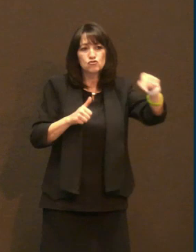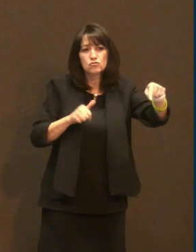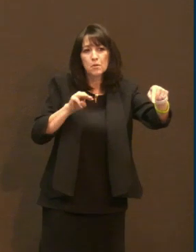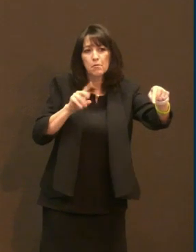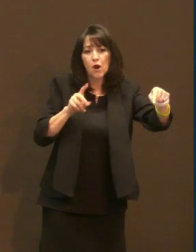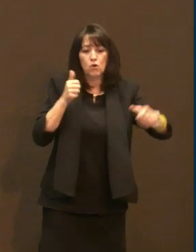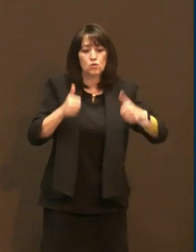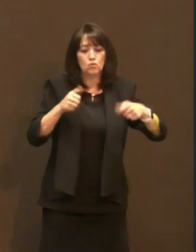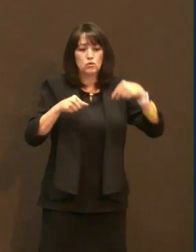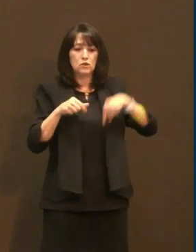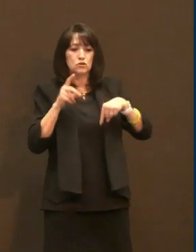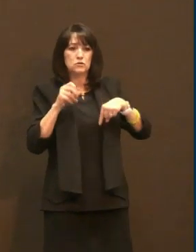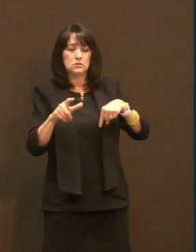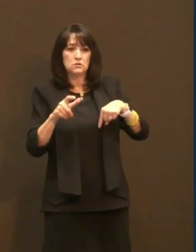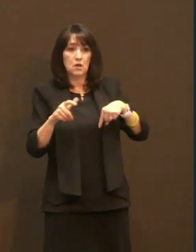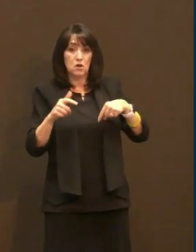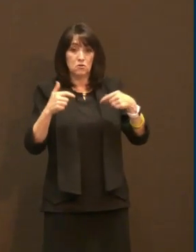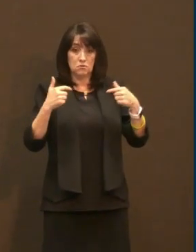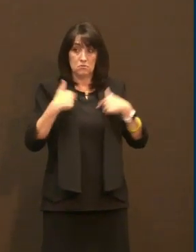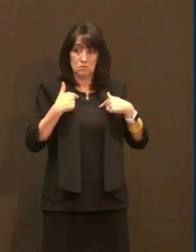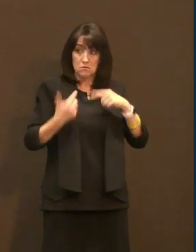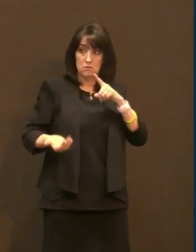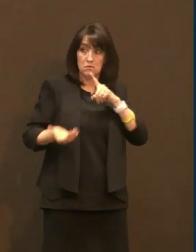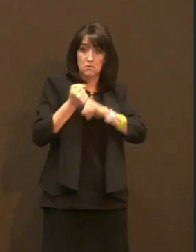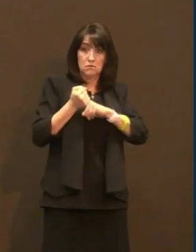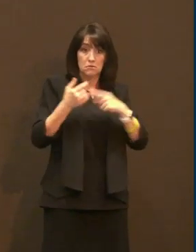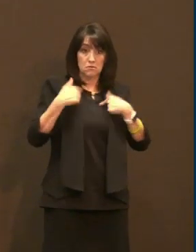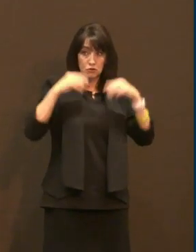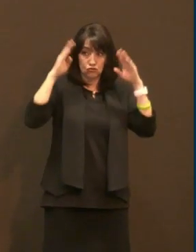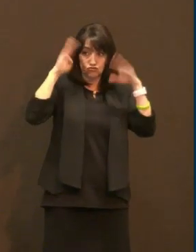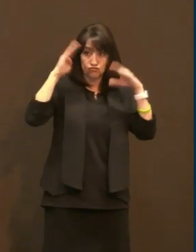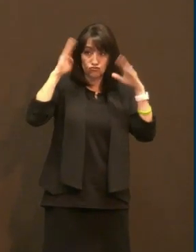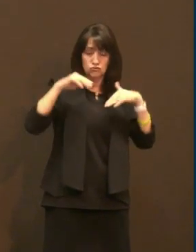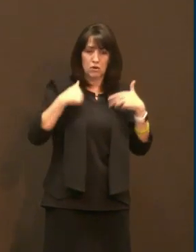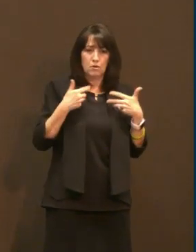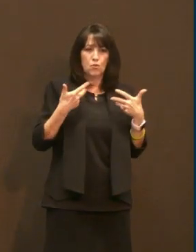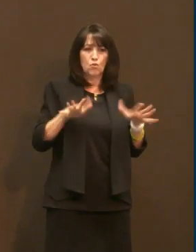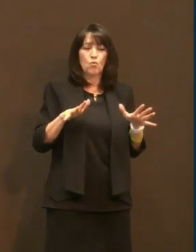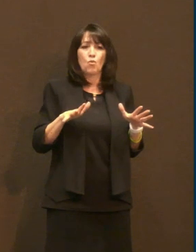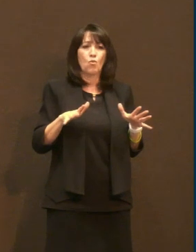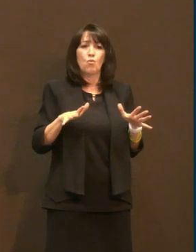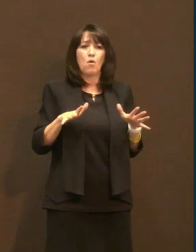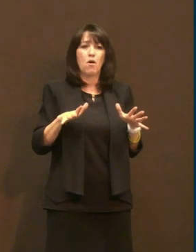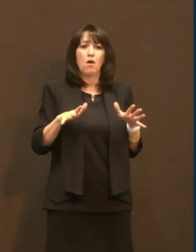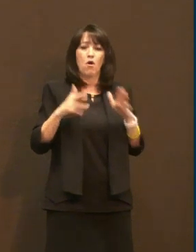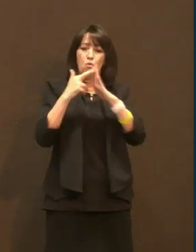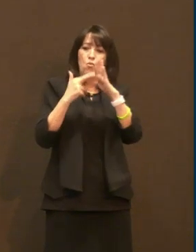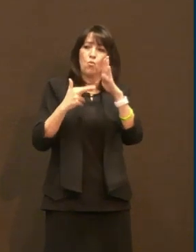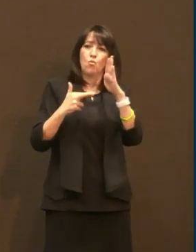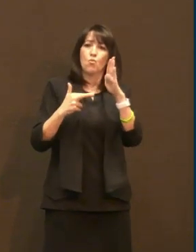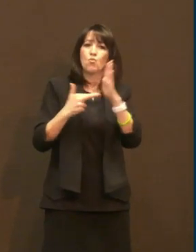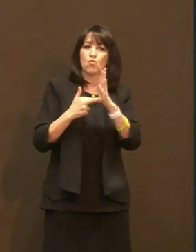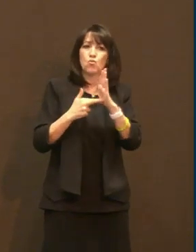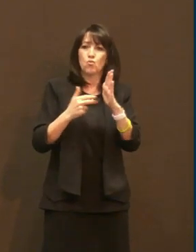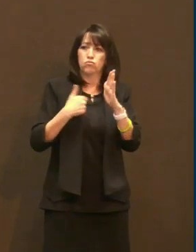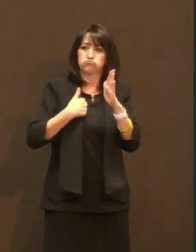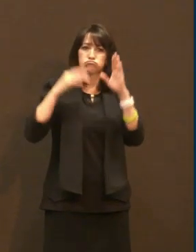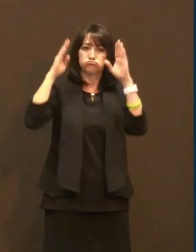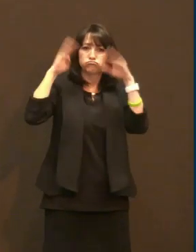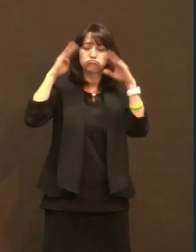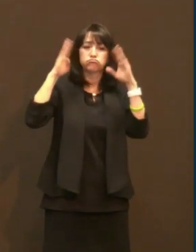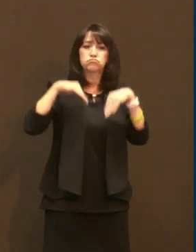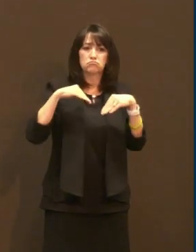those considerations in mind. The biggest concern is the large gatherings, right? And people